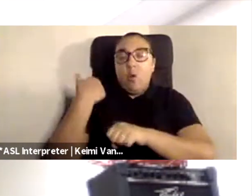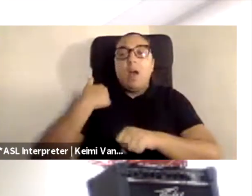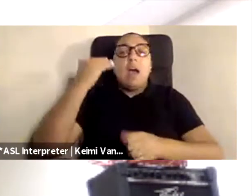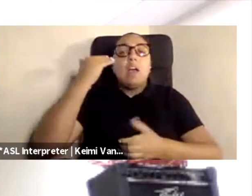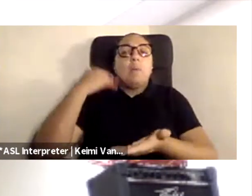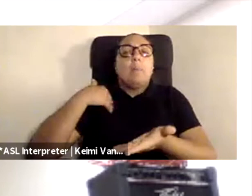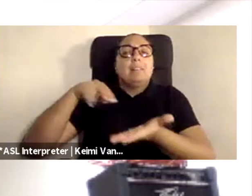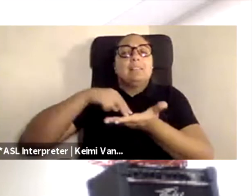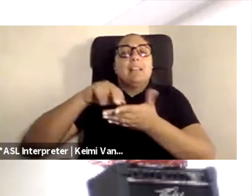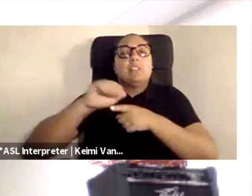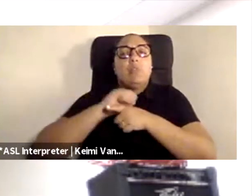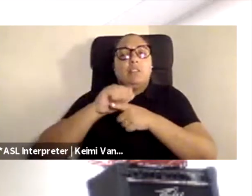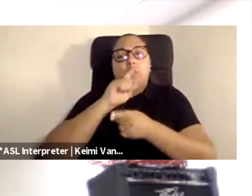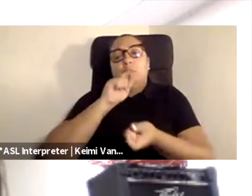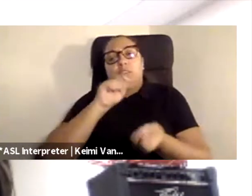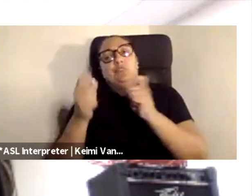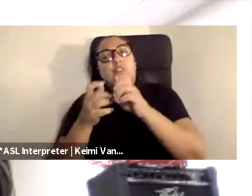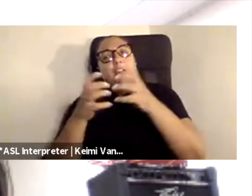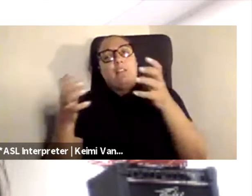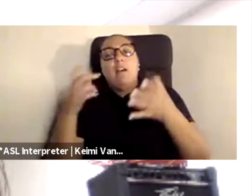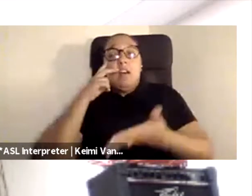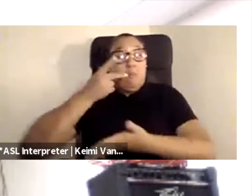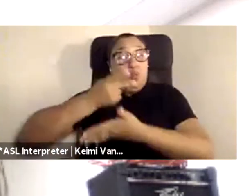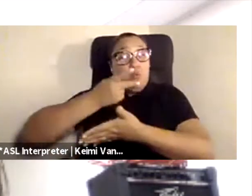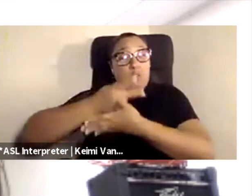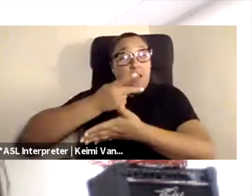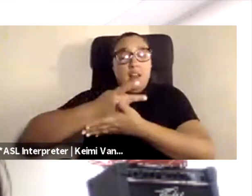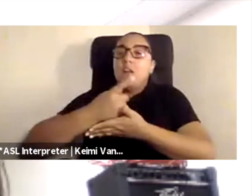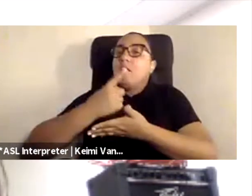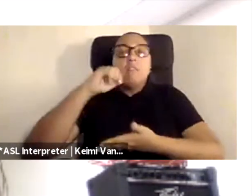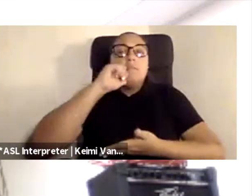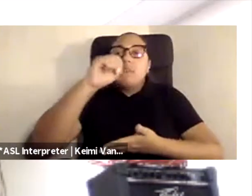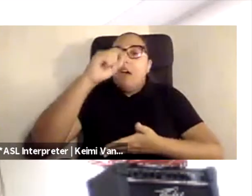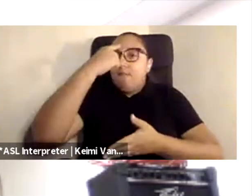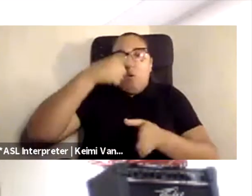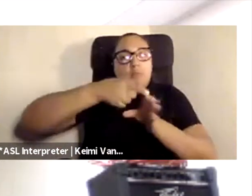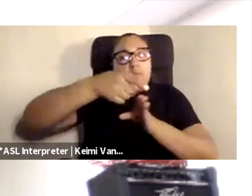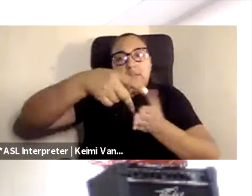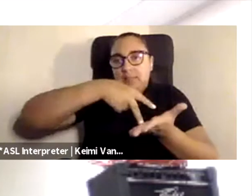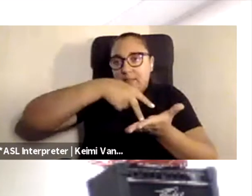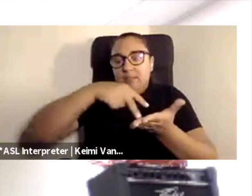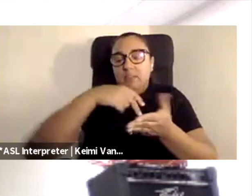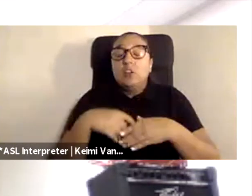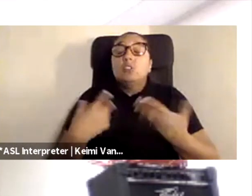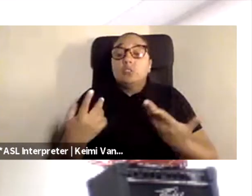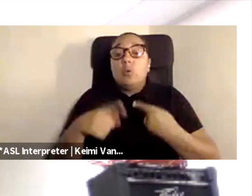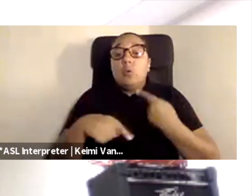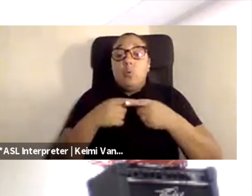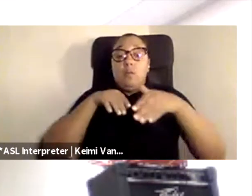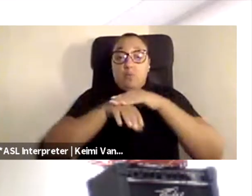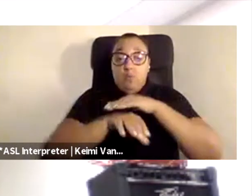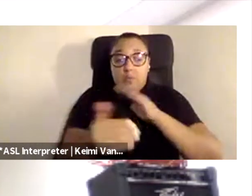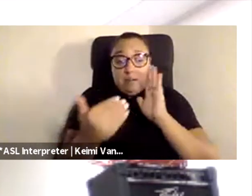in grad school for not dance. And so as we re-enter, what I'm holding on to is that I'm ready to make